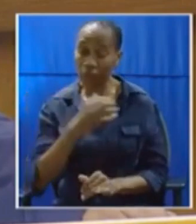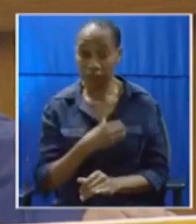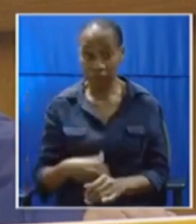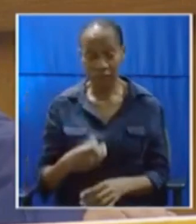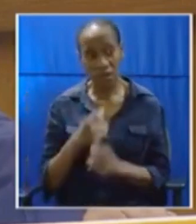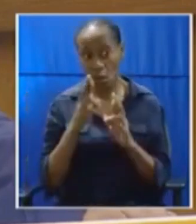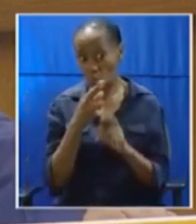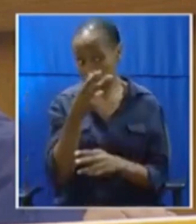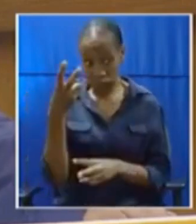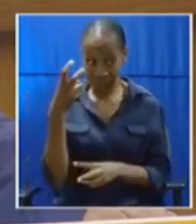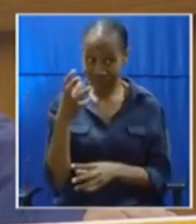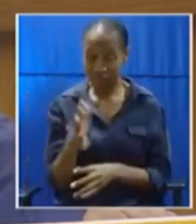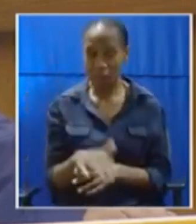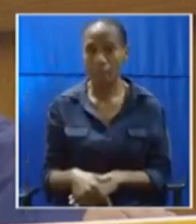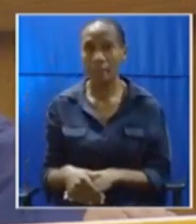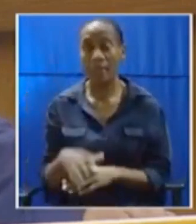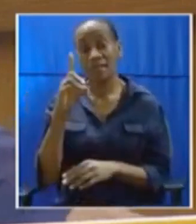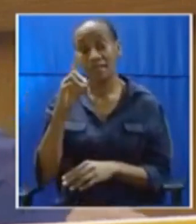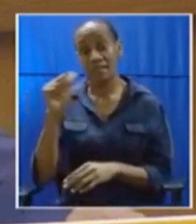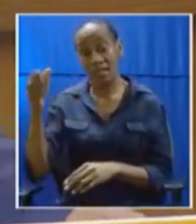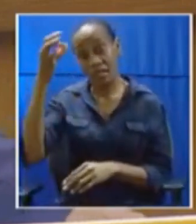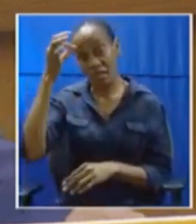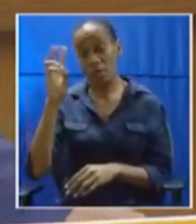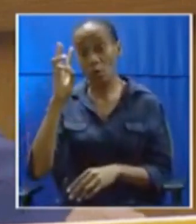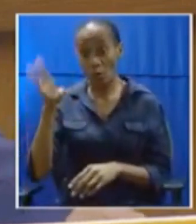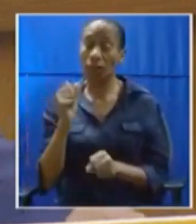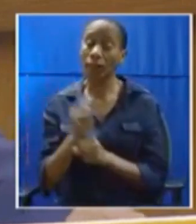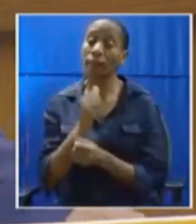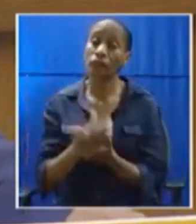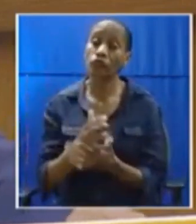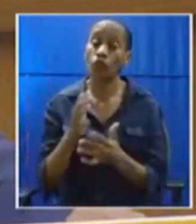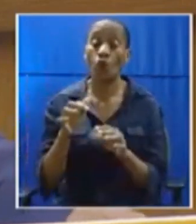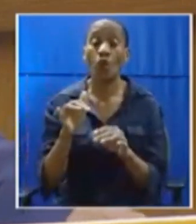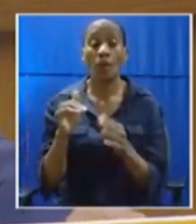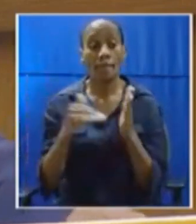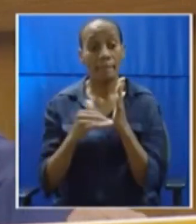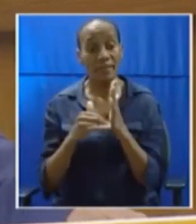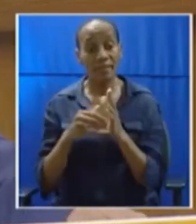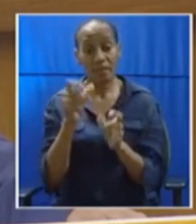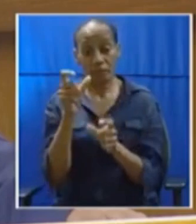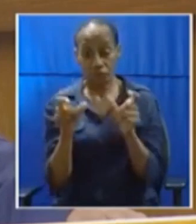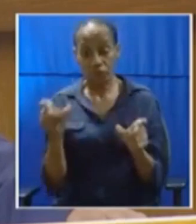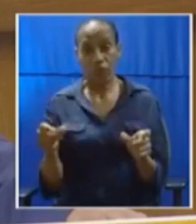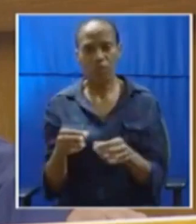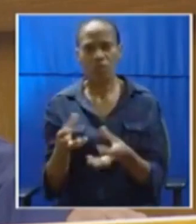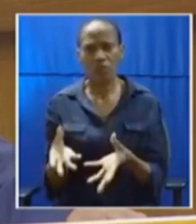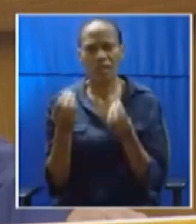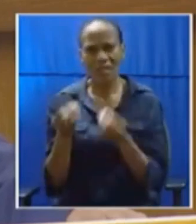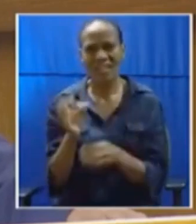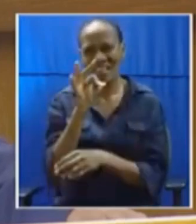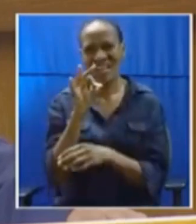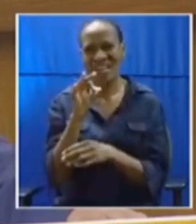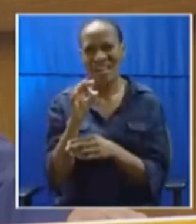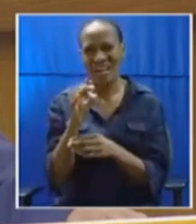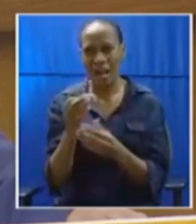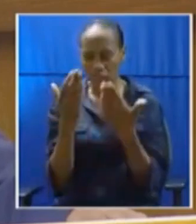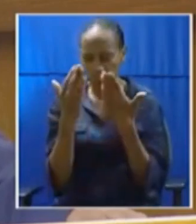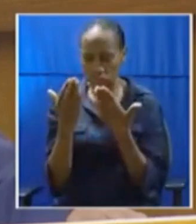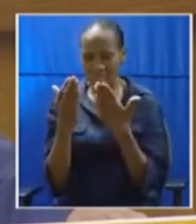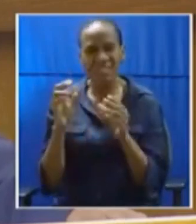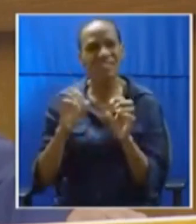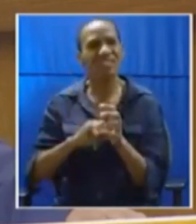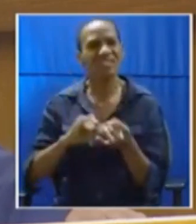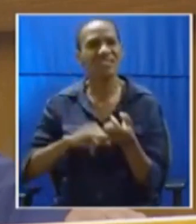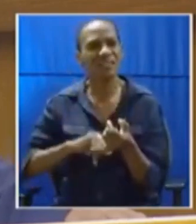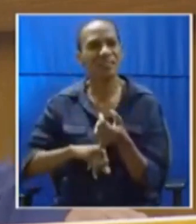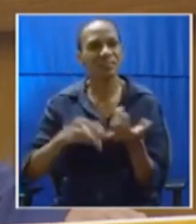listening. Under DA government, all matric students would receive a set number of free driving lessons, and we would waive the